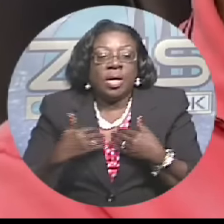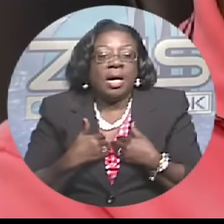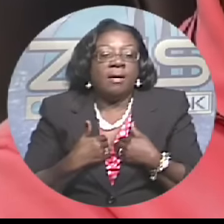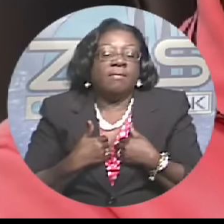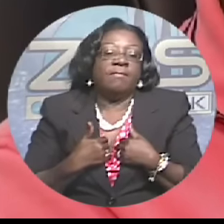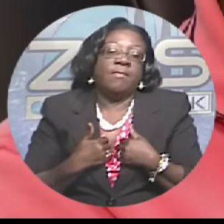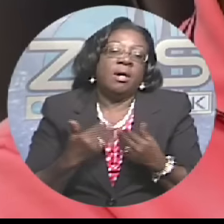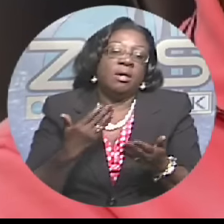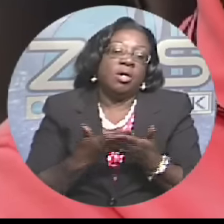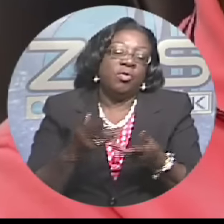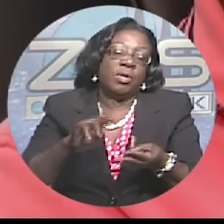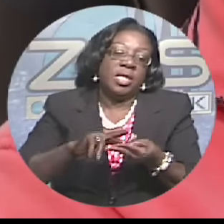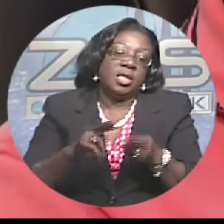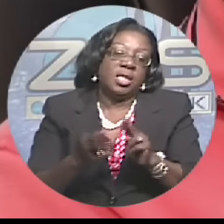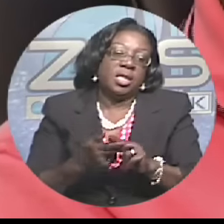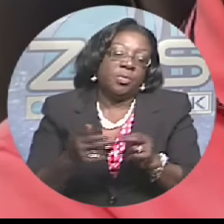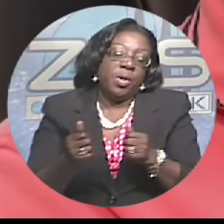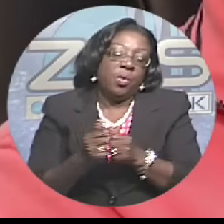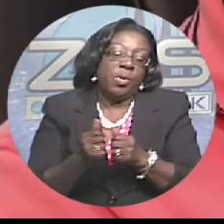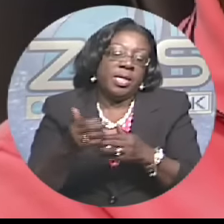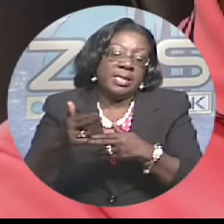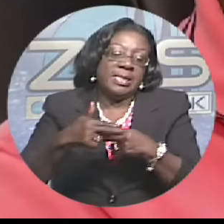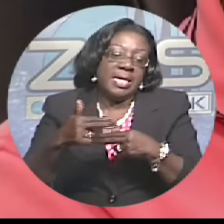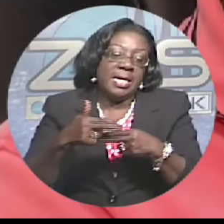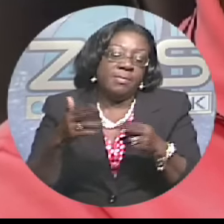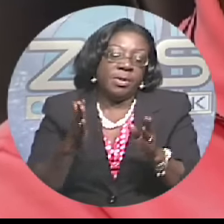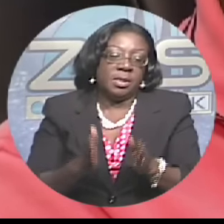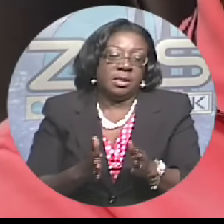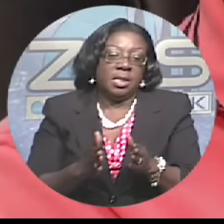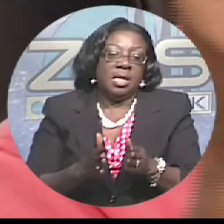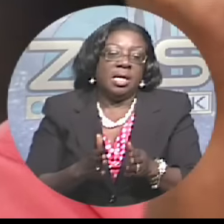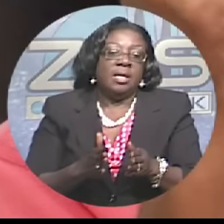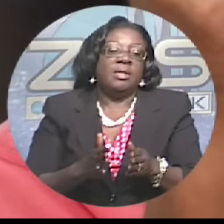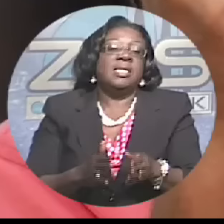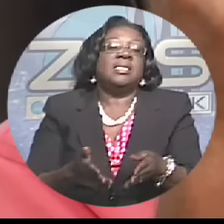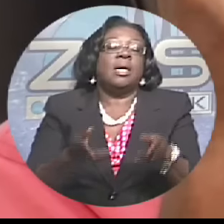people. They're elderly people.